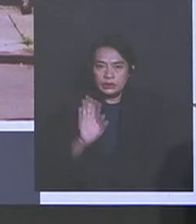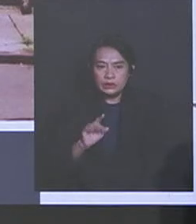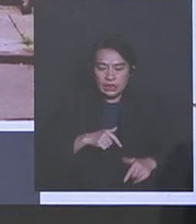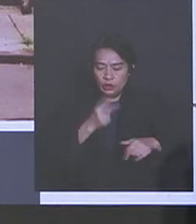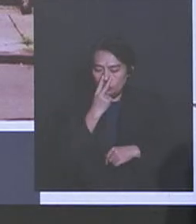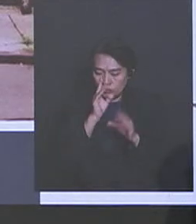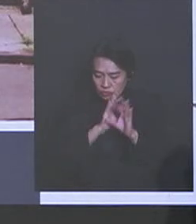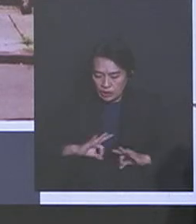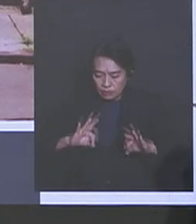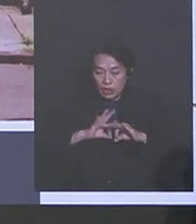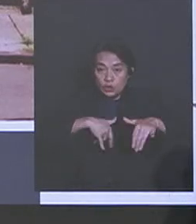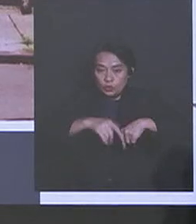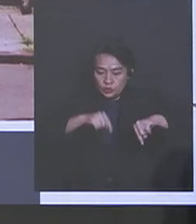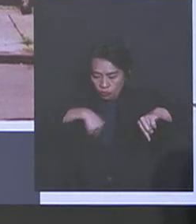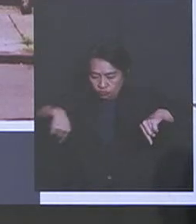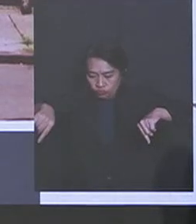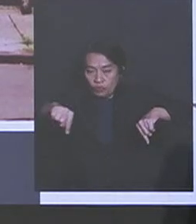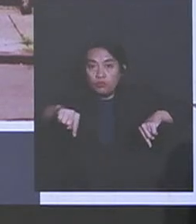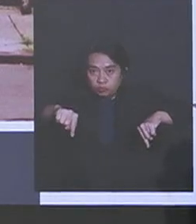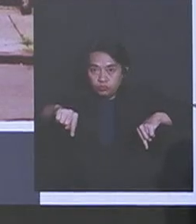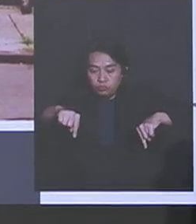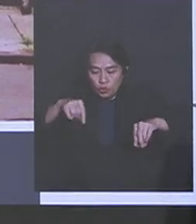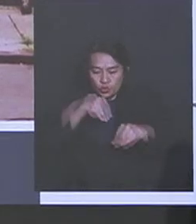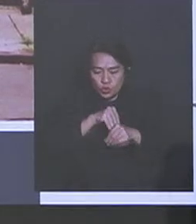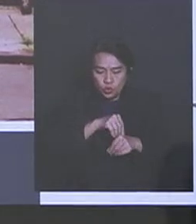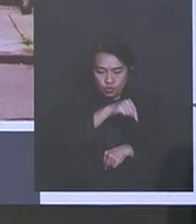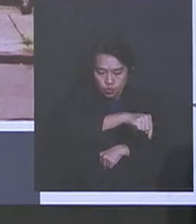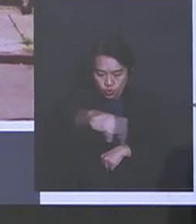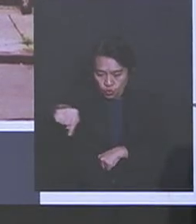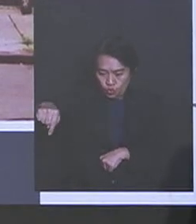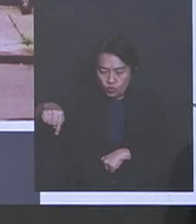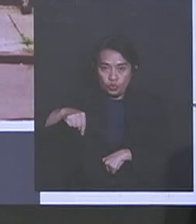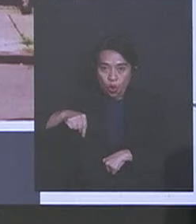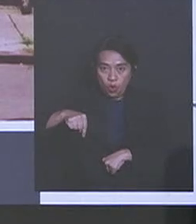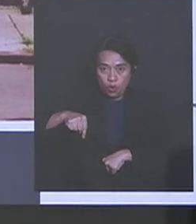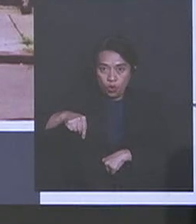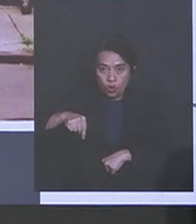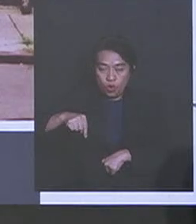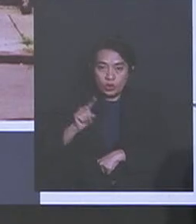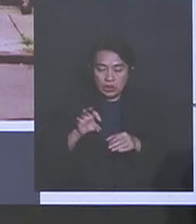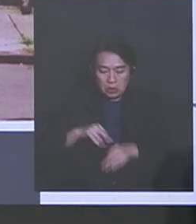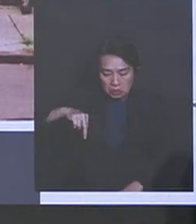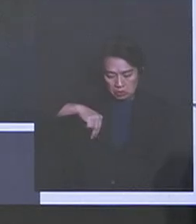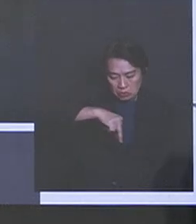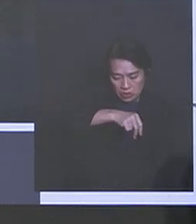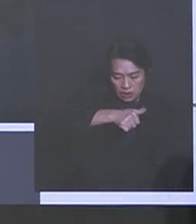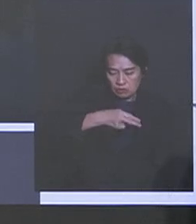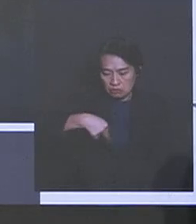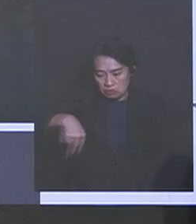can make them more walkable, you know, increase the quality of that